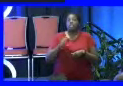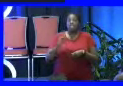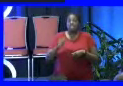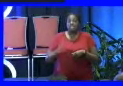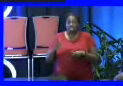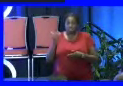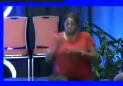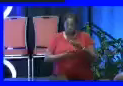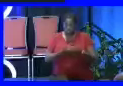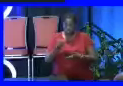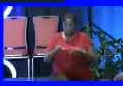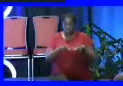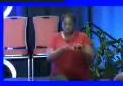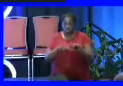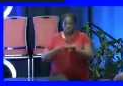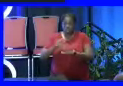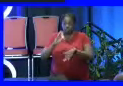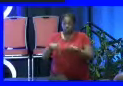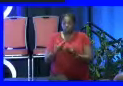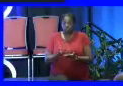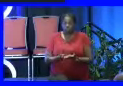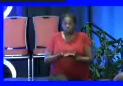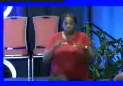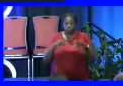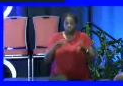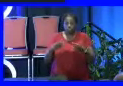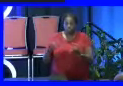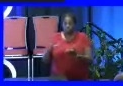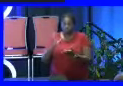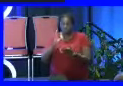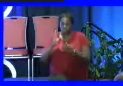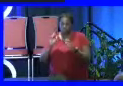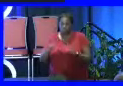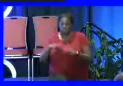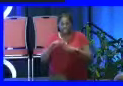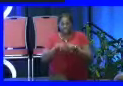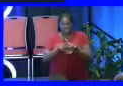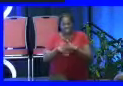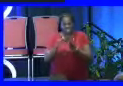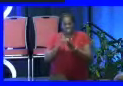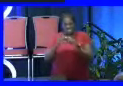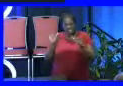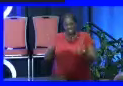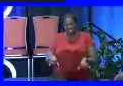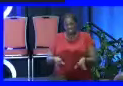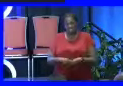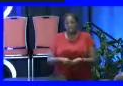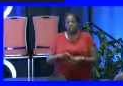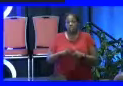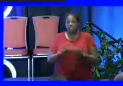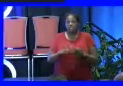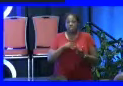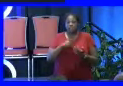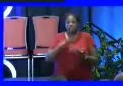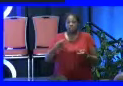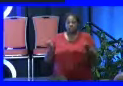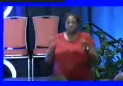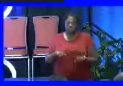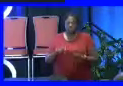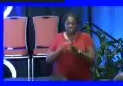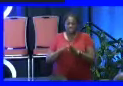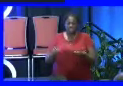process, and then also all of the providers that will be able to access that system, and then a member consent. So that's